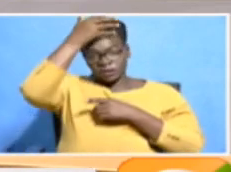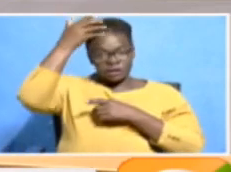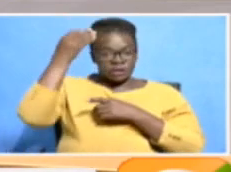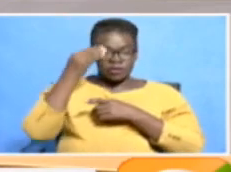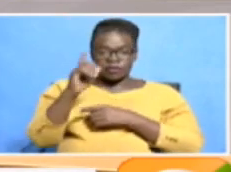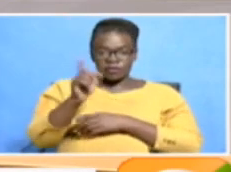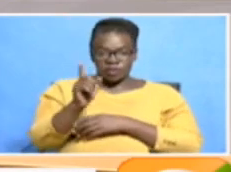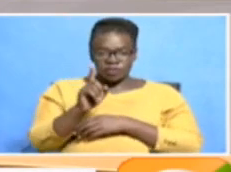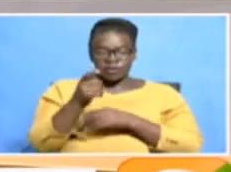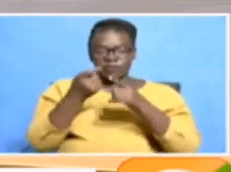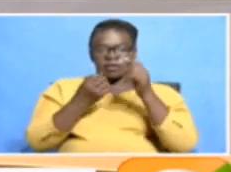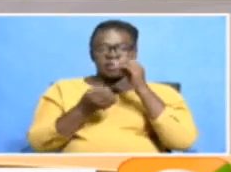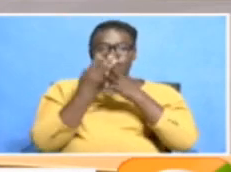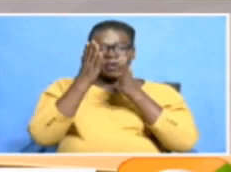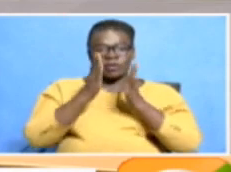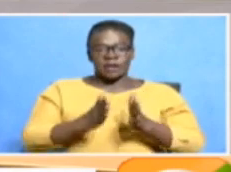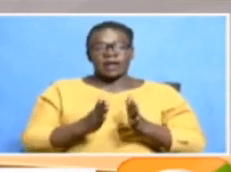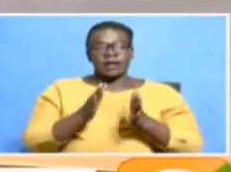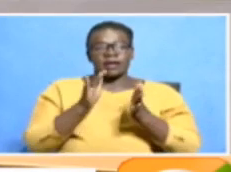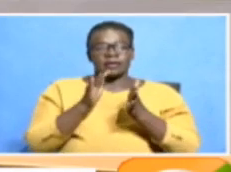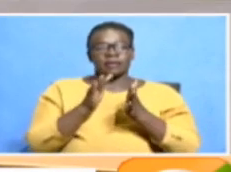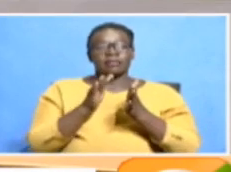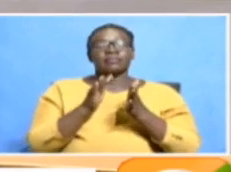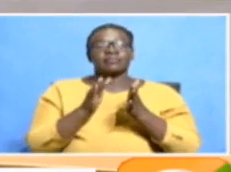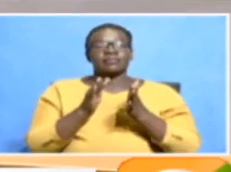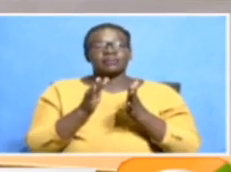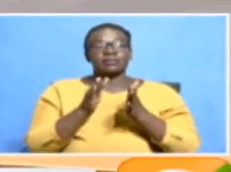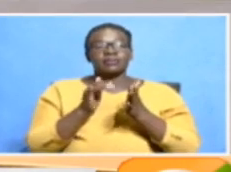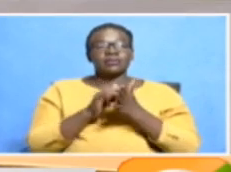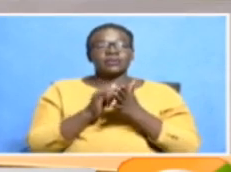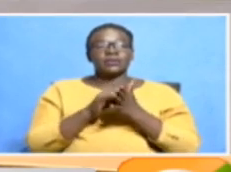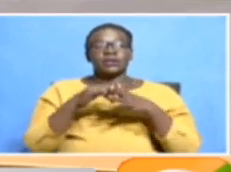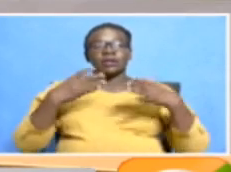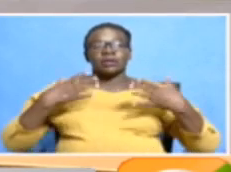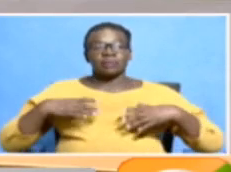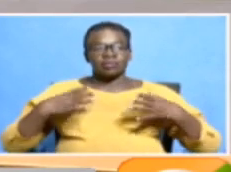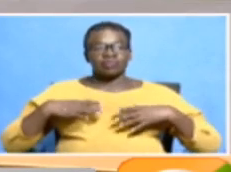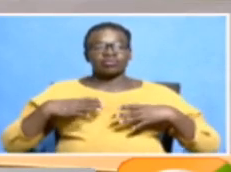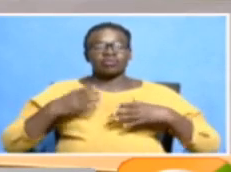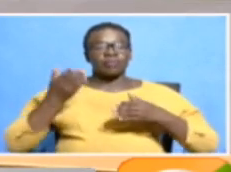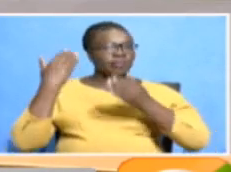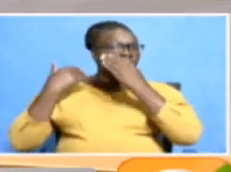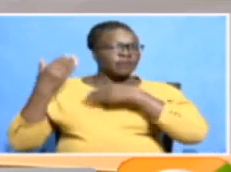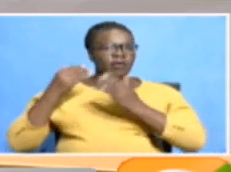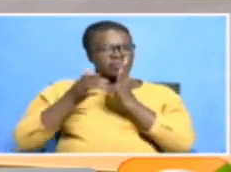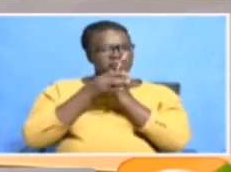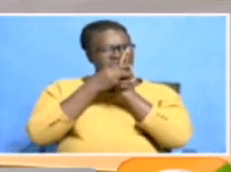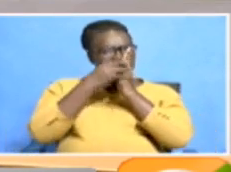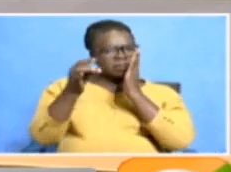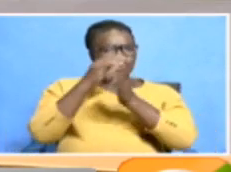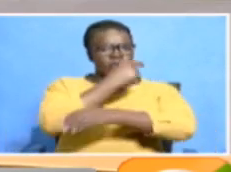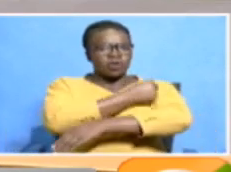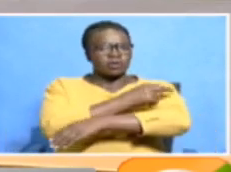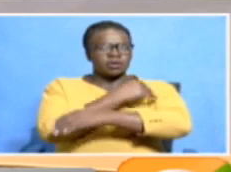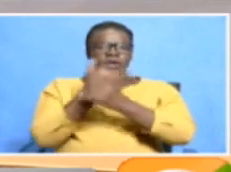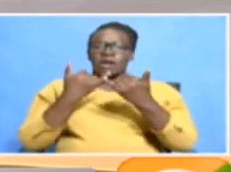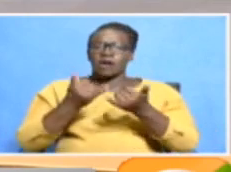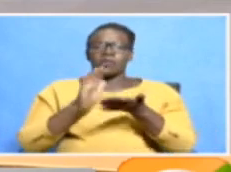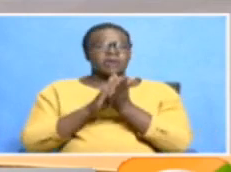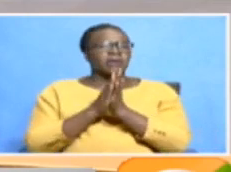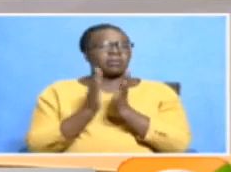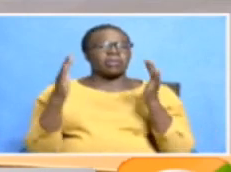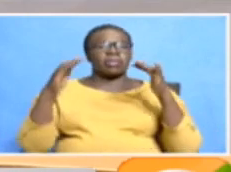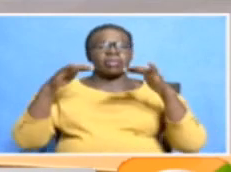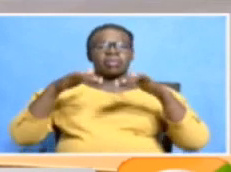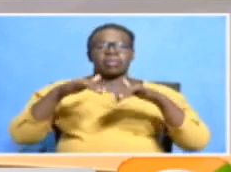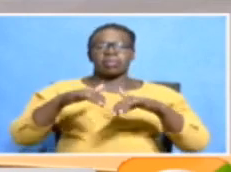Nairobi from its founder, Dr. William Fryda, the once giant medical facility has become a pale shadow